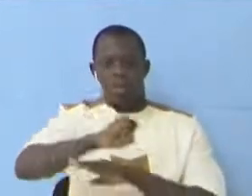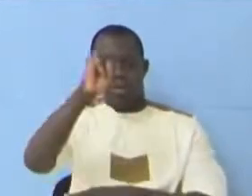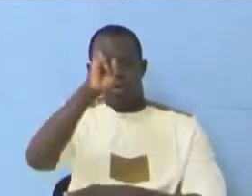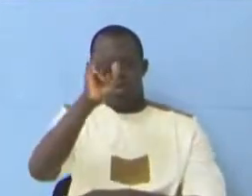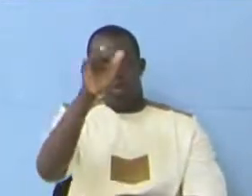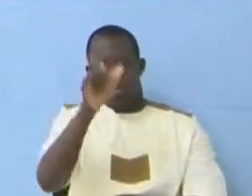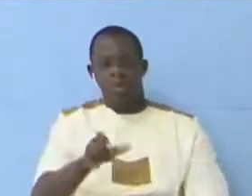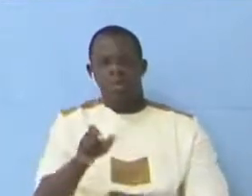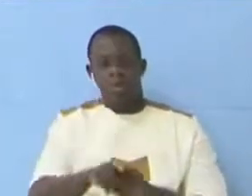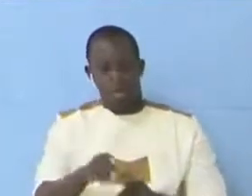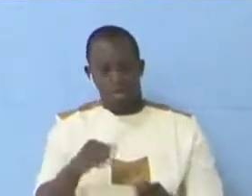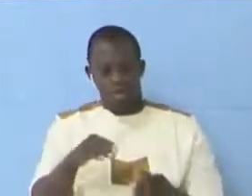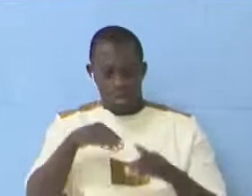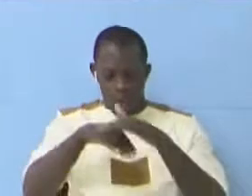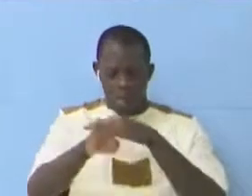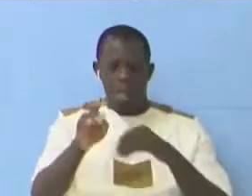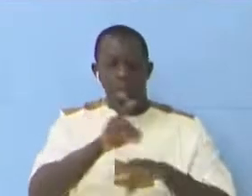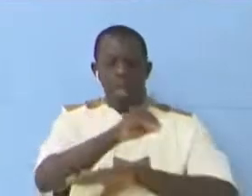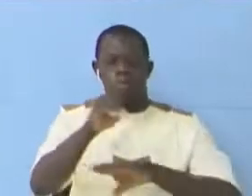I went, complimented them,